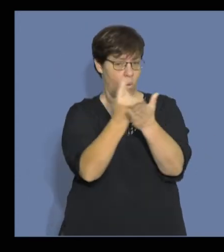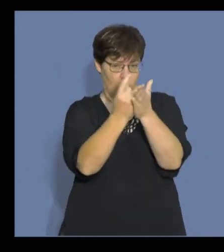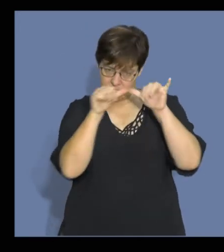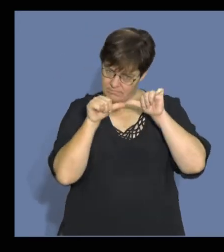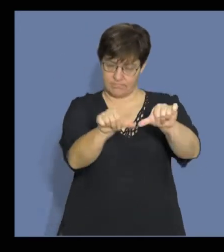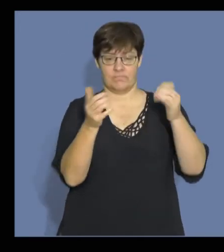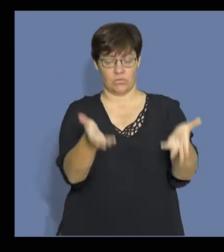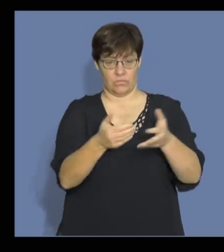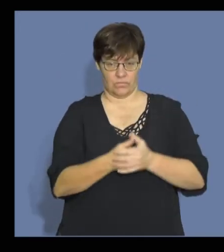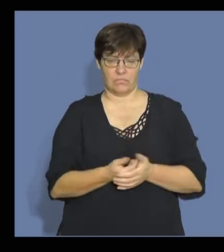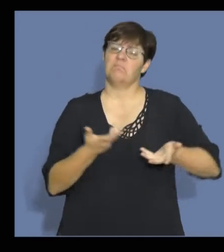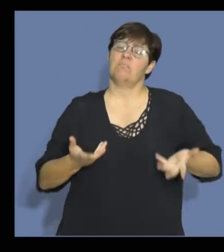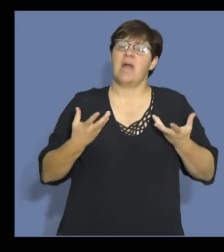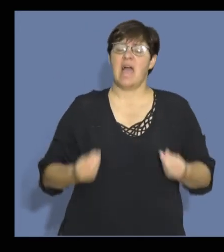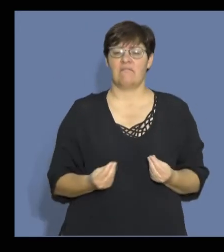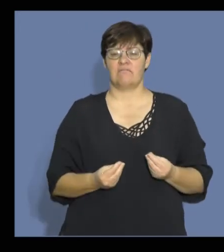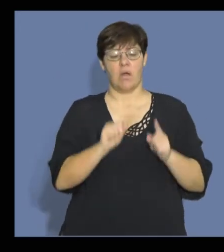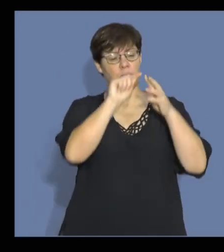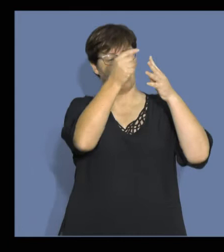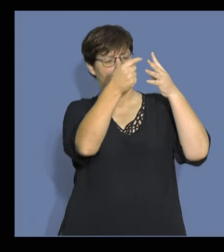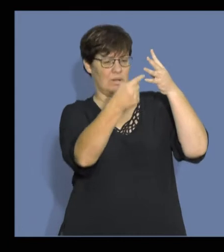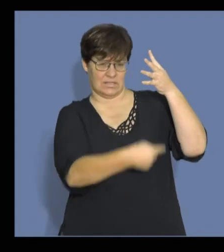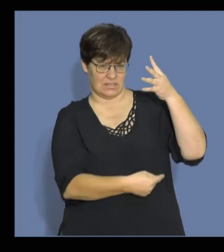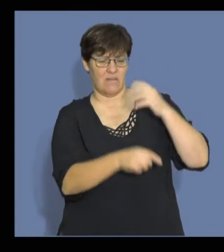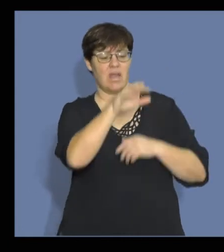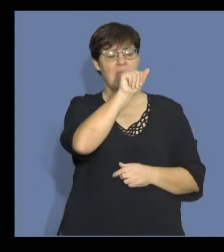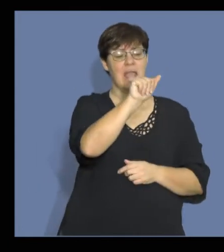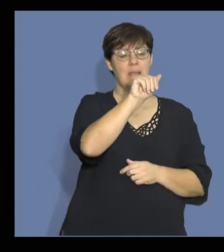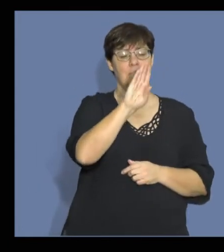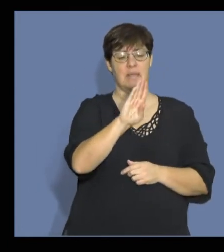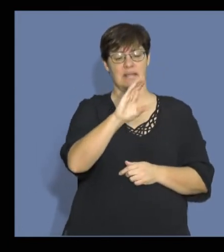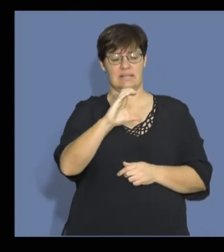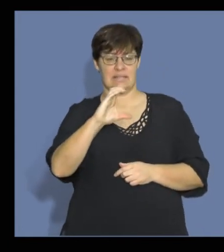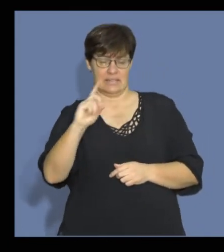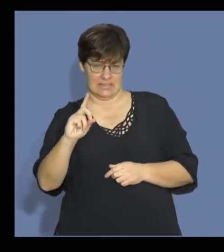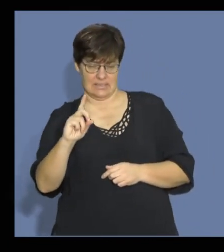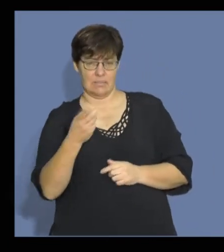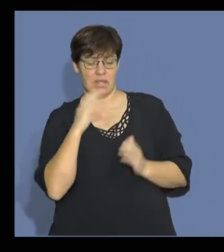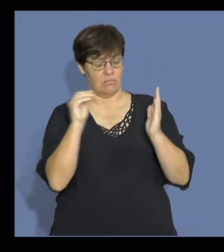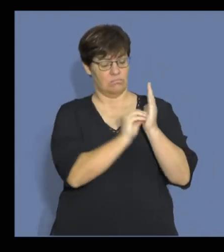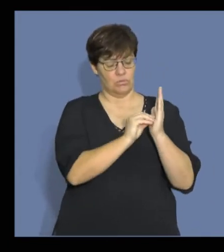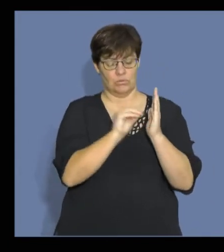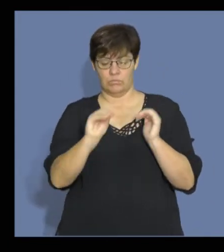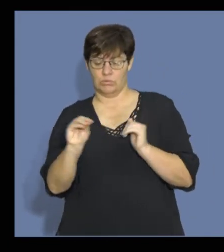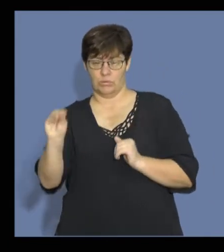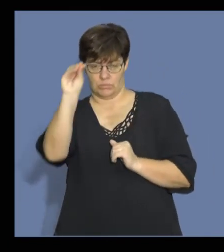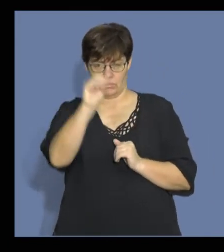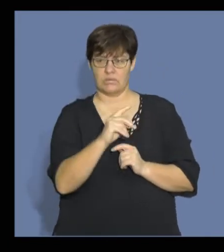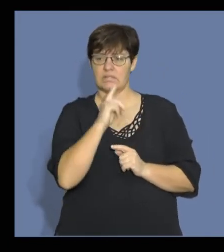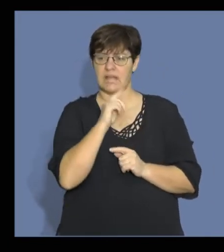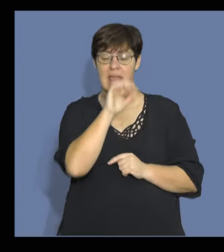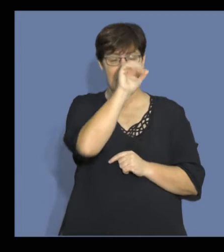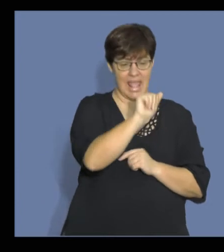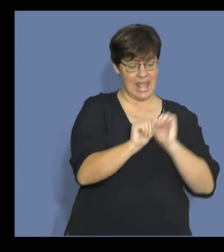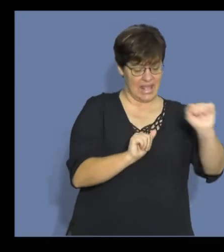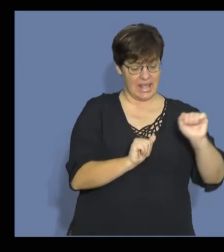So if I have a whole bunch of points, here I've got A, B, C, D, I've gone and plotted them. We can see that A, the x